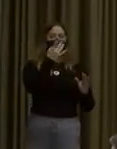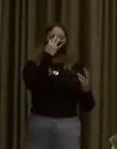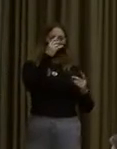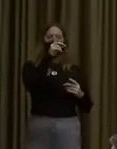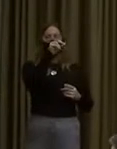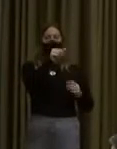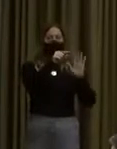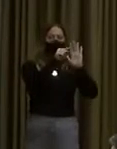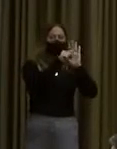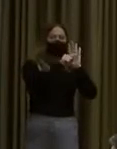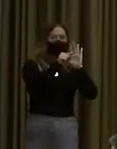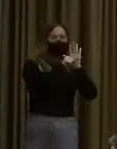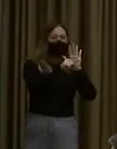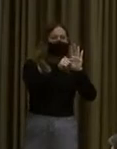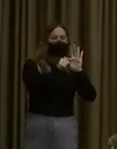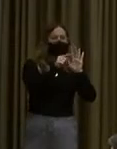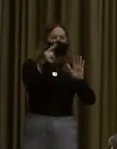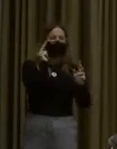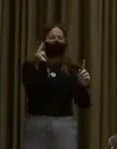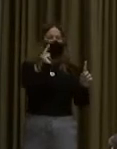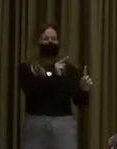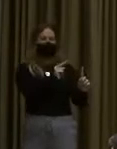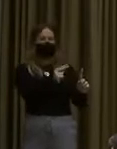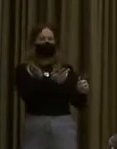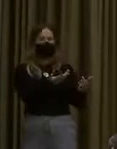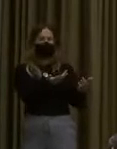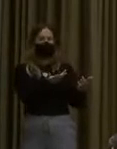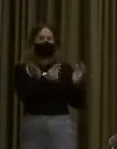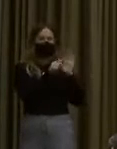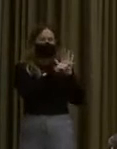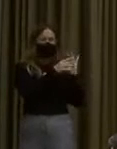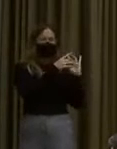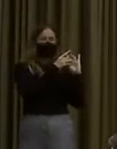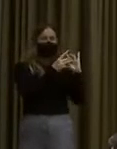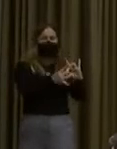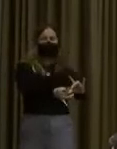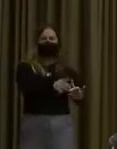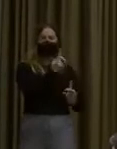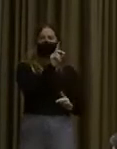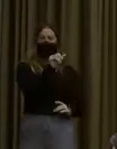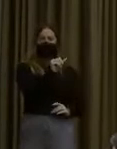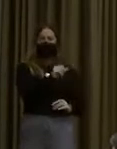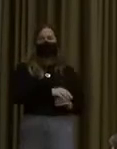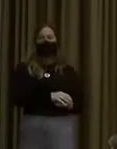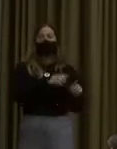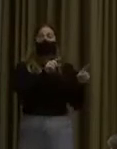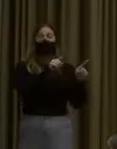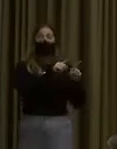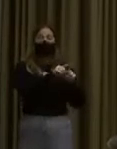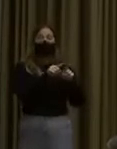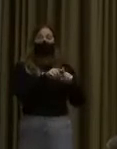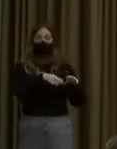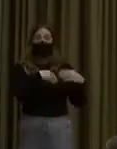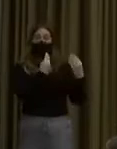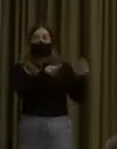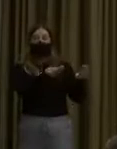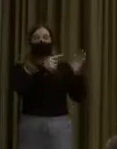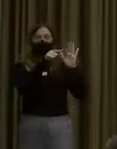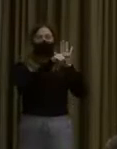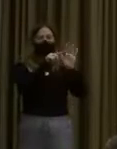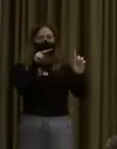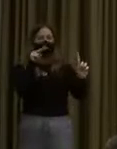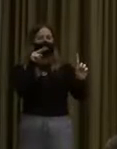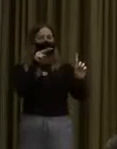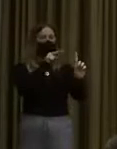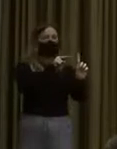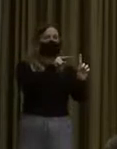at the negative parts of it. We look at the negative attributes. We also use these things to contribute to the negative perceptions